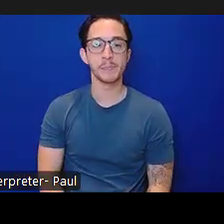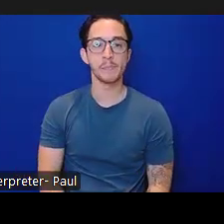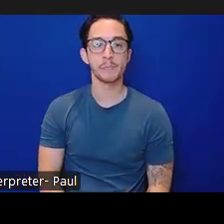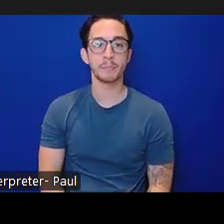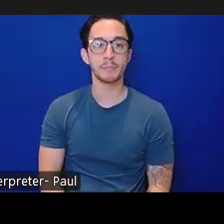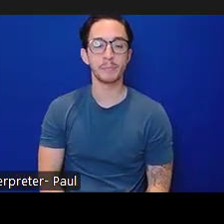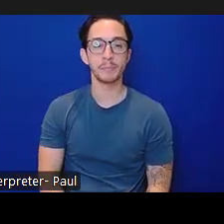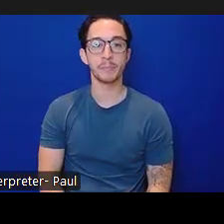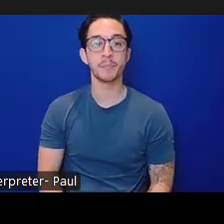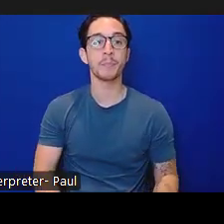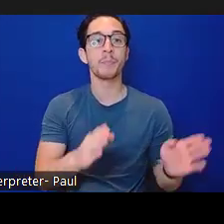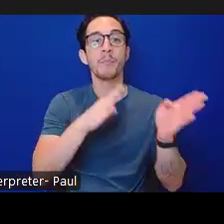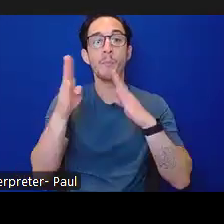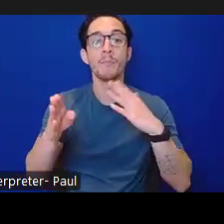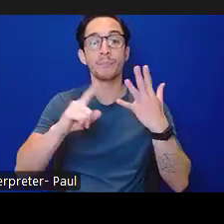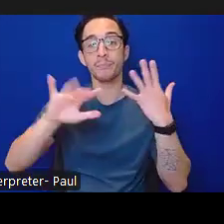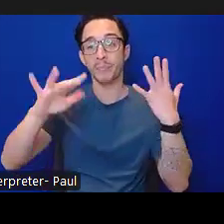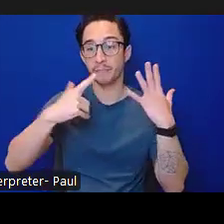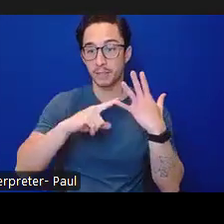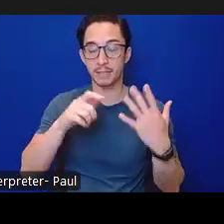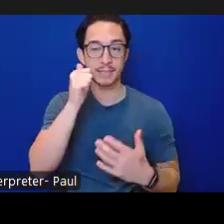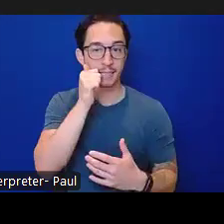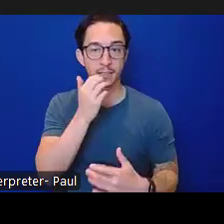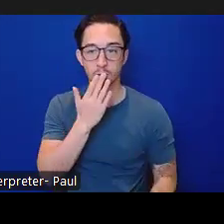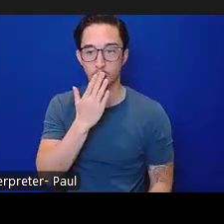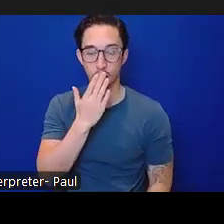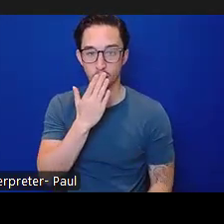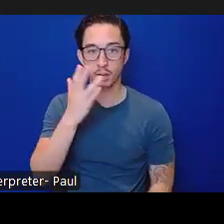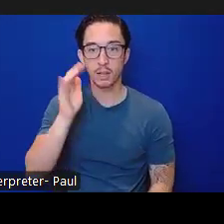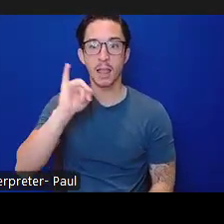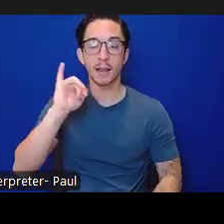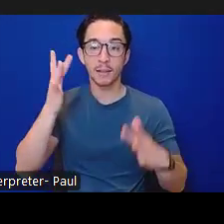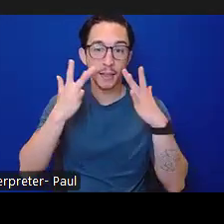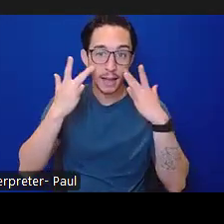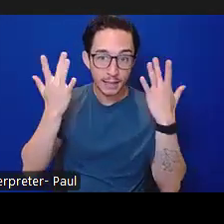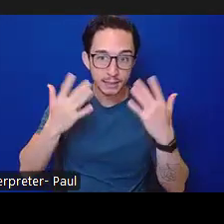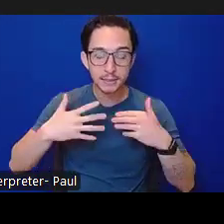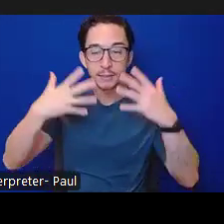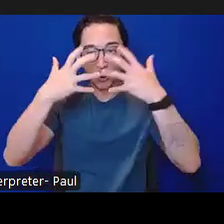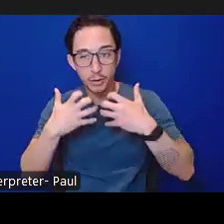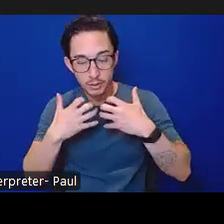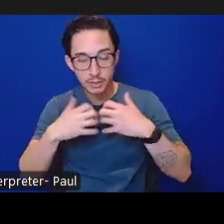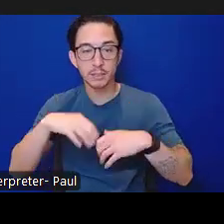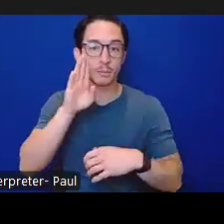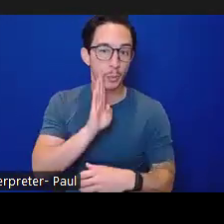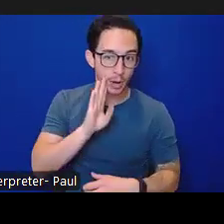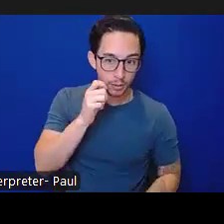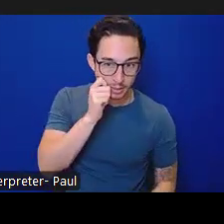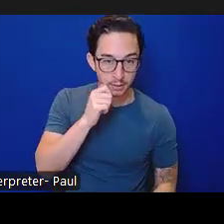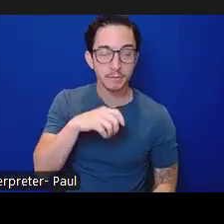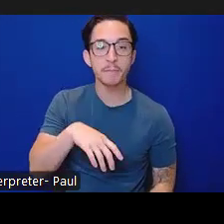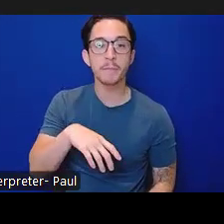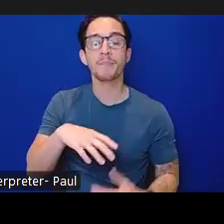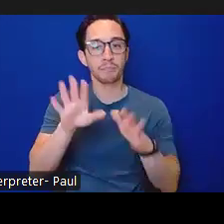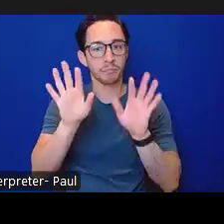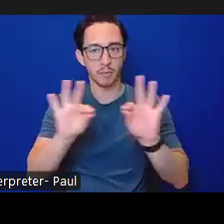Now, when we talk about skin color, we're talking about things like light skin, dark skin, brown skin. It's important